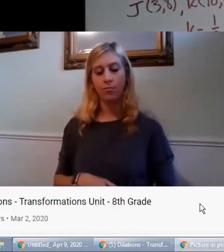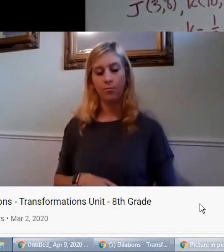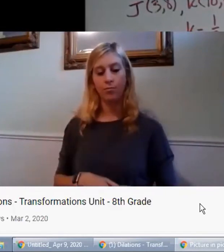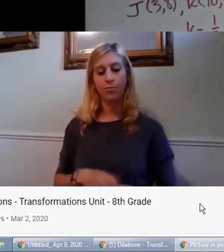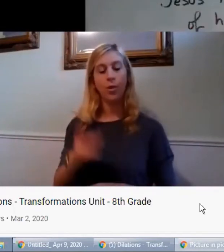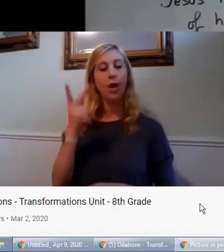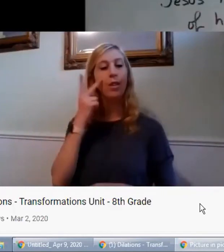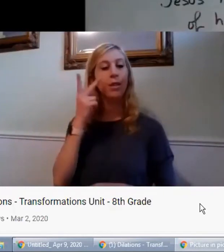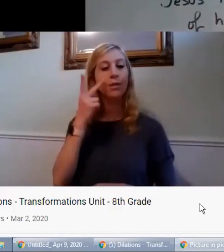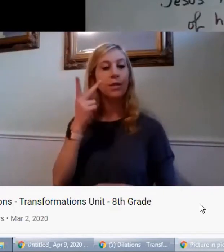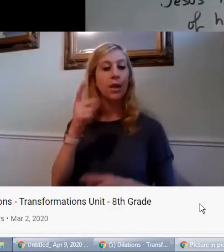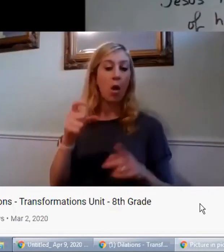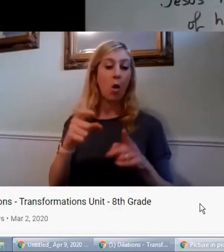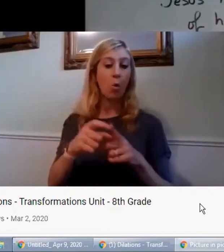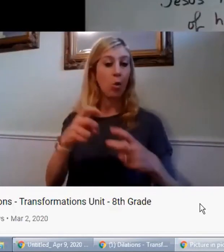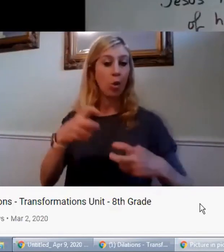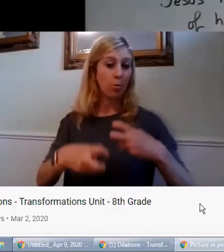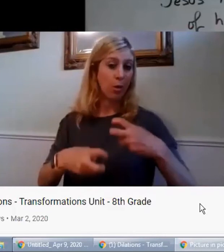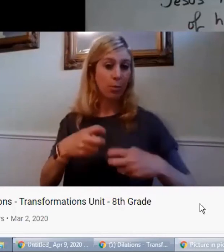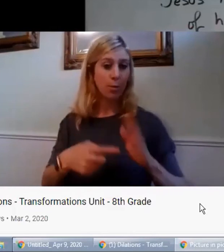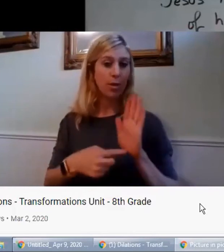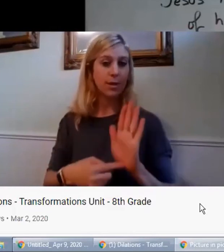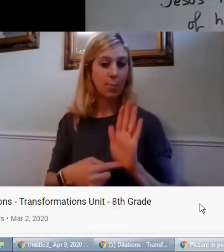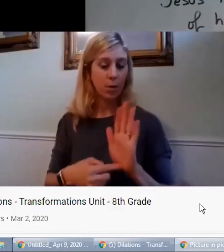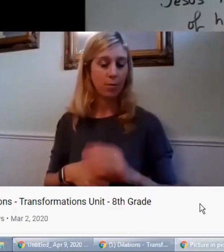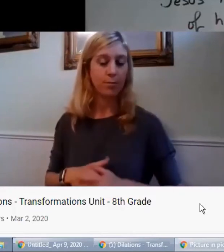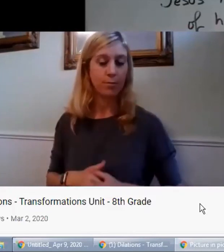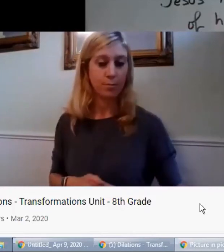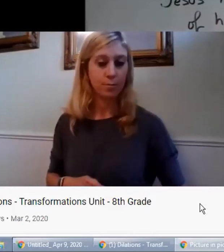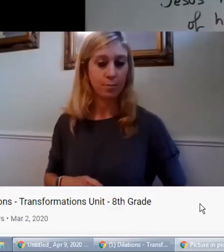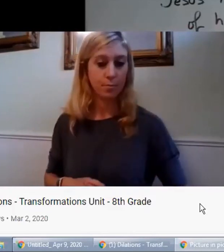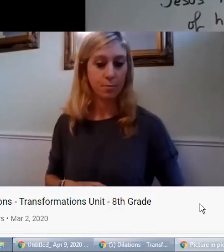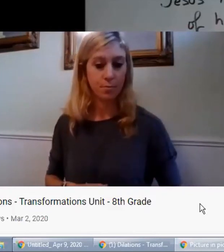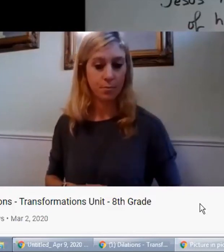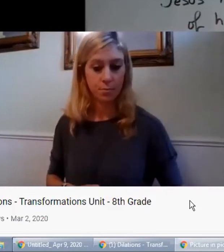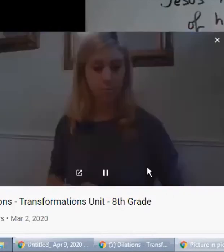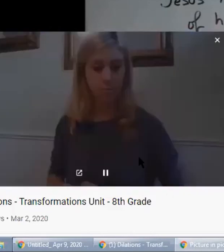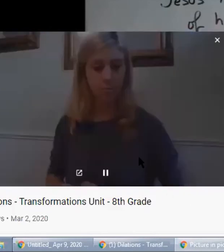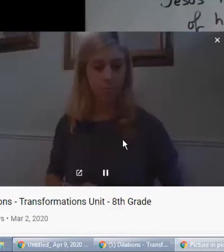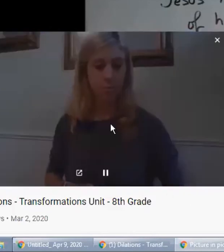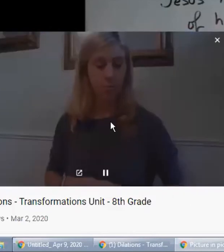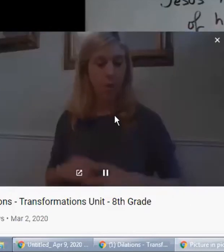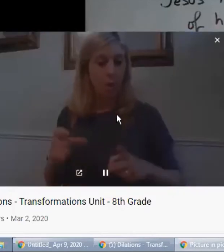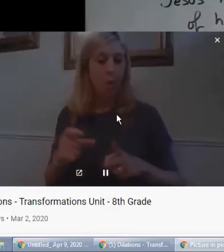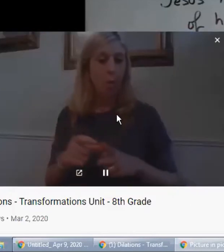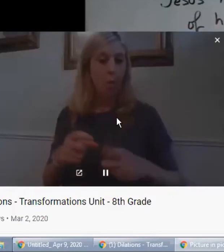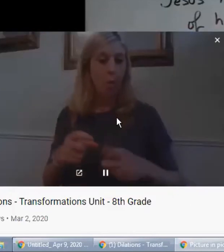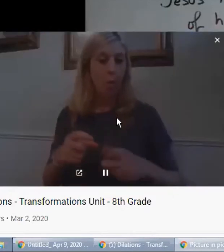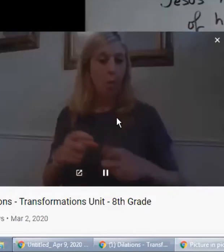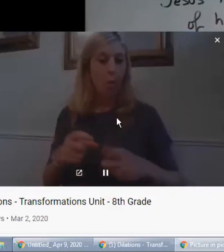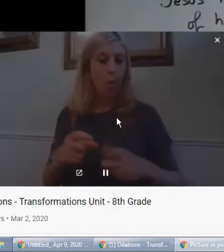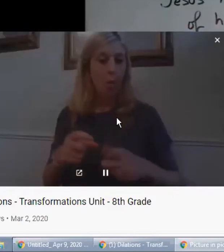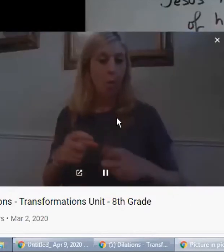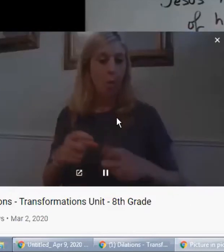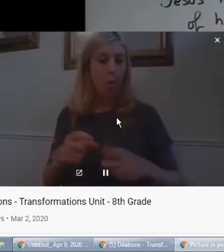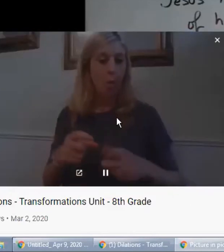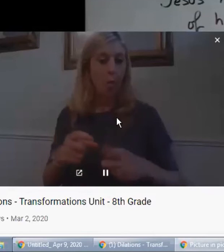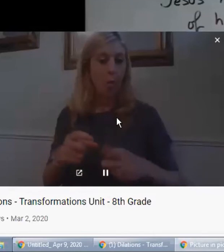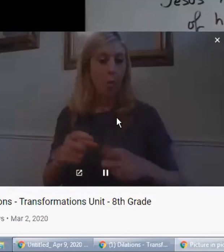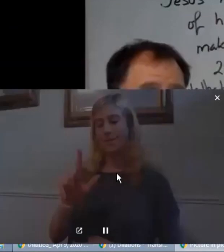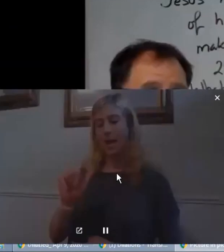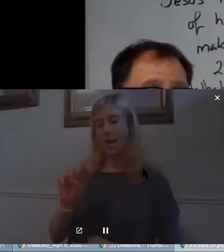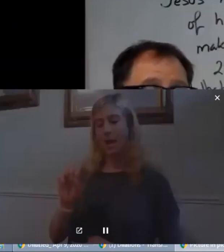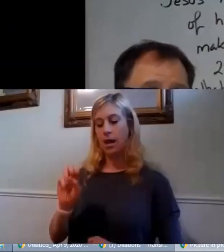problems. Word problems for dilations can be tricky if you don't necessarily set it up with a